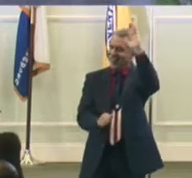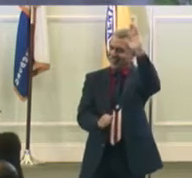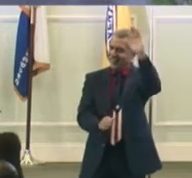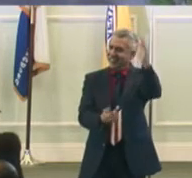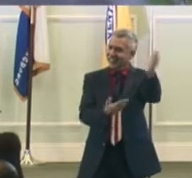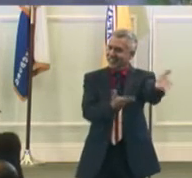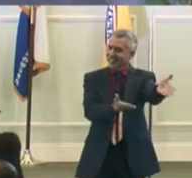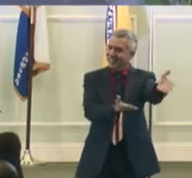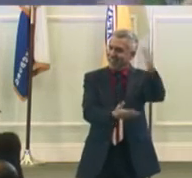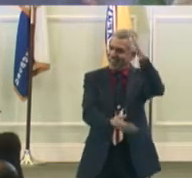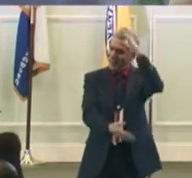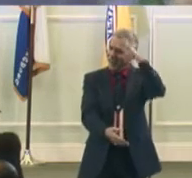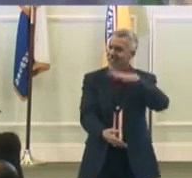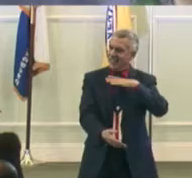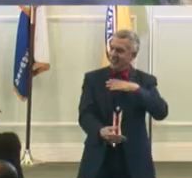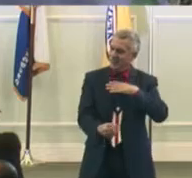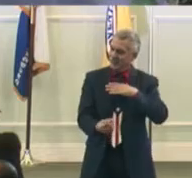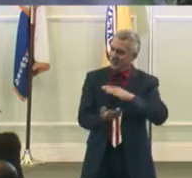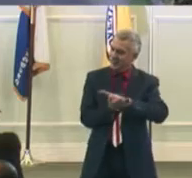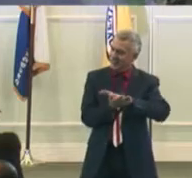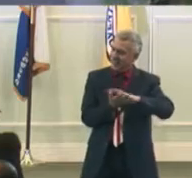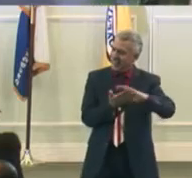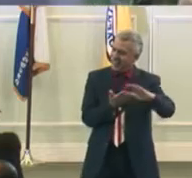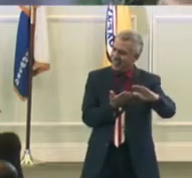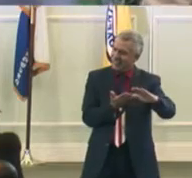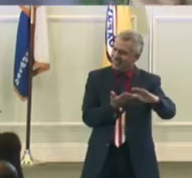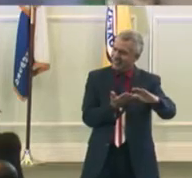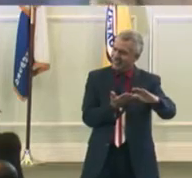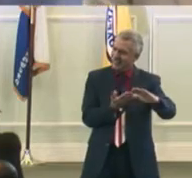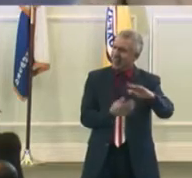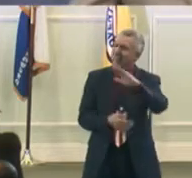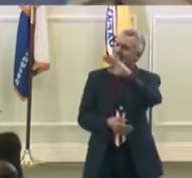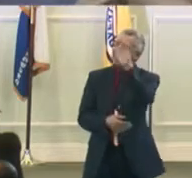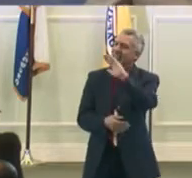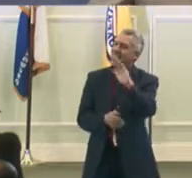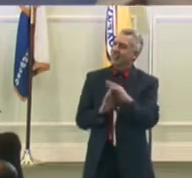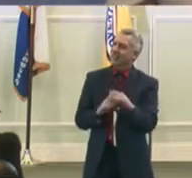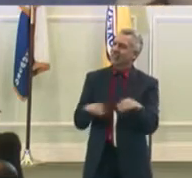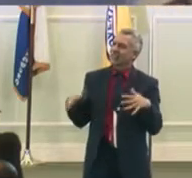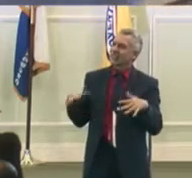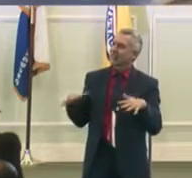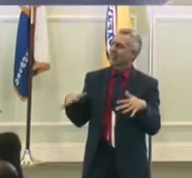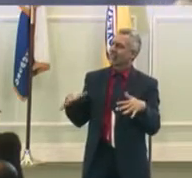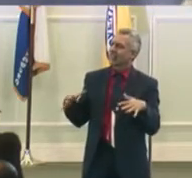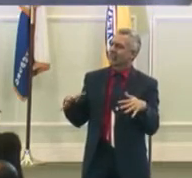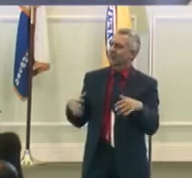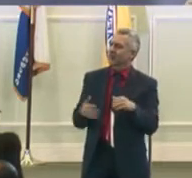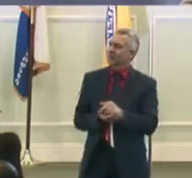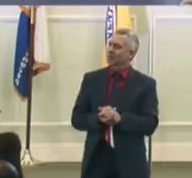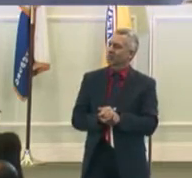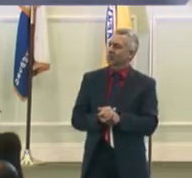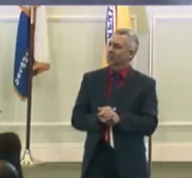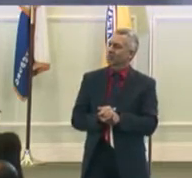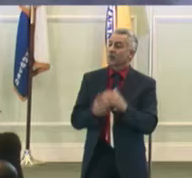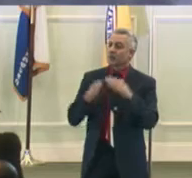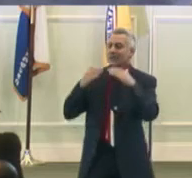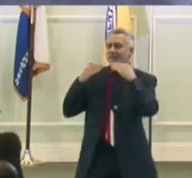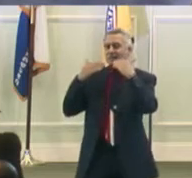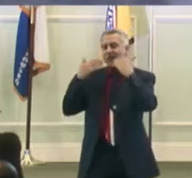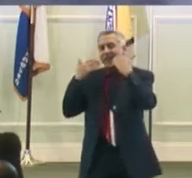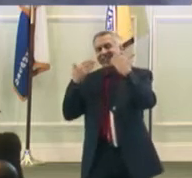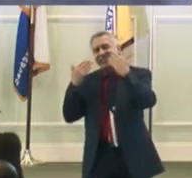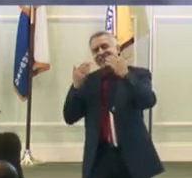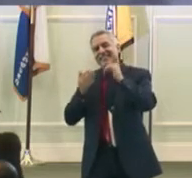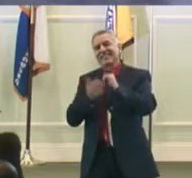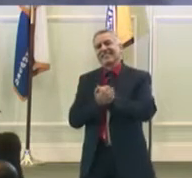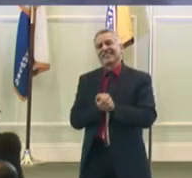He was cheerful. He was kind. But he never seemed anxious. Maybe he was in his quiet moments, but he was smiling. You